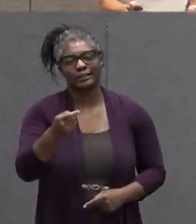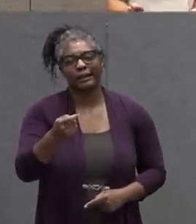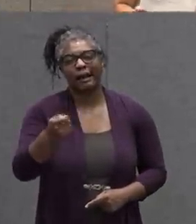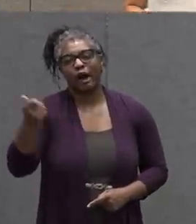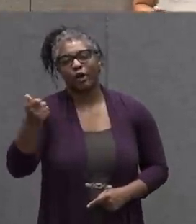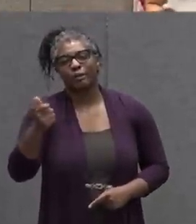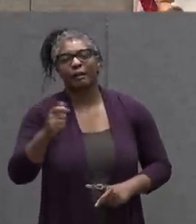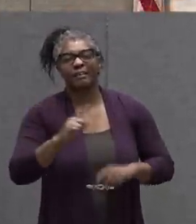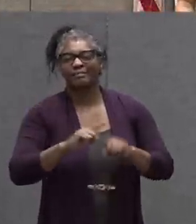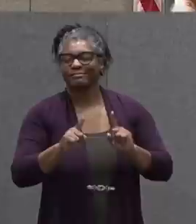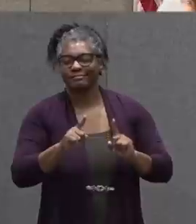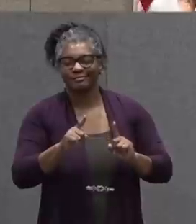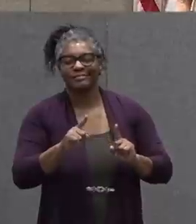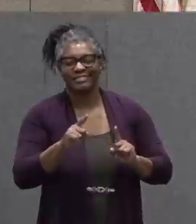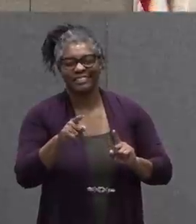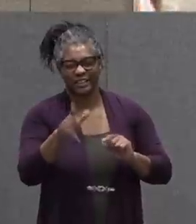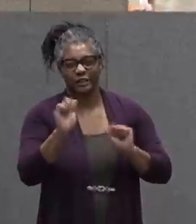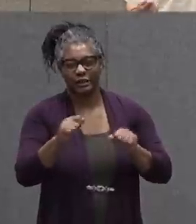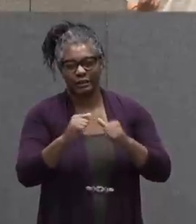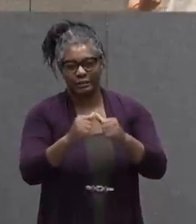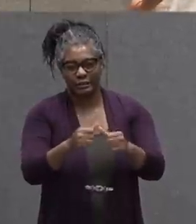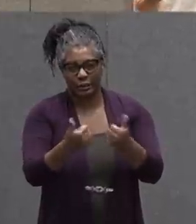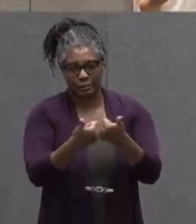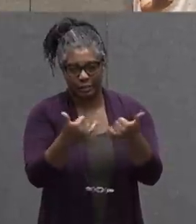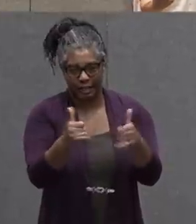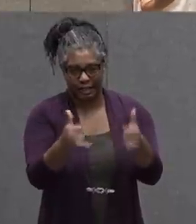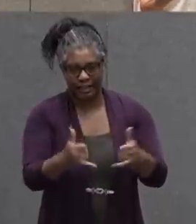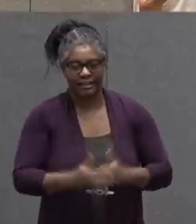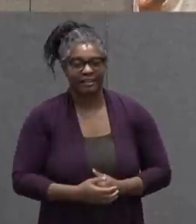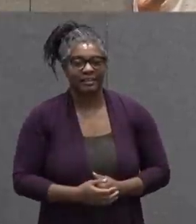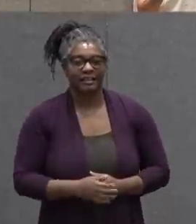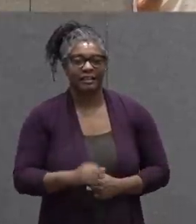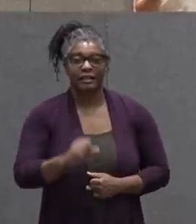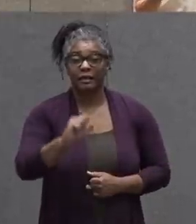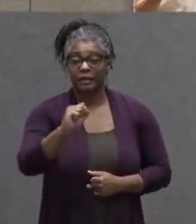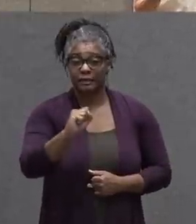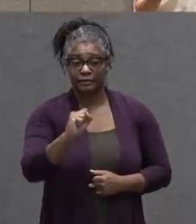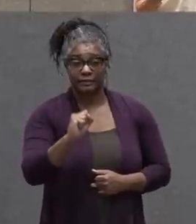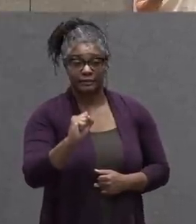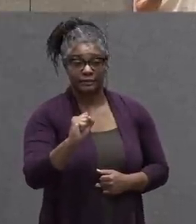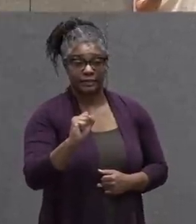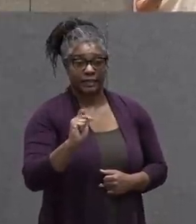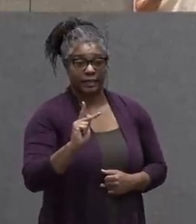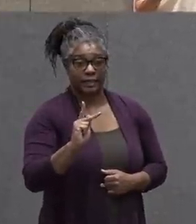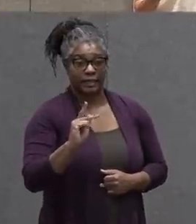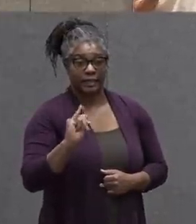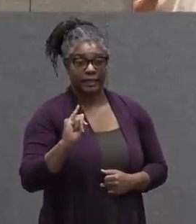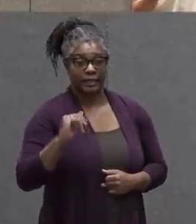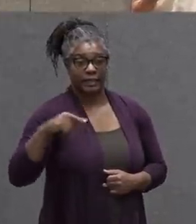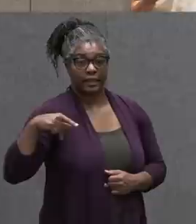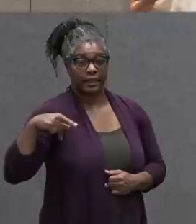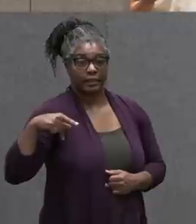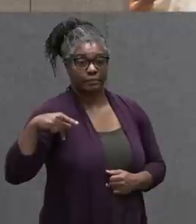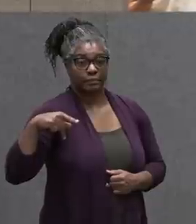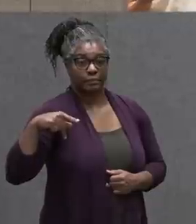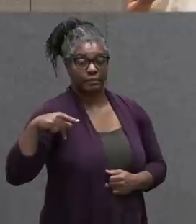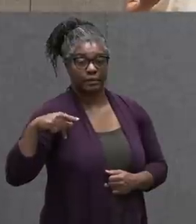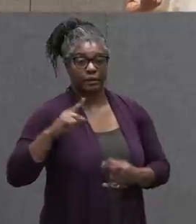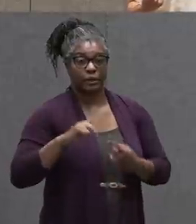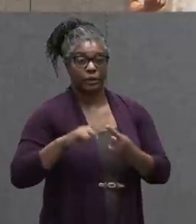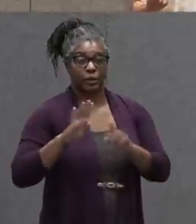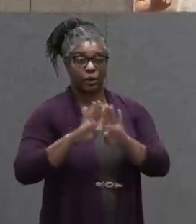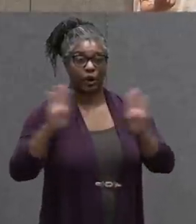playing. Okay, Simon says, skip to the wall.